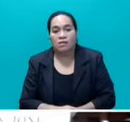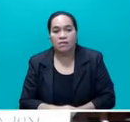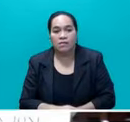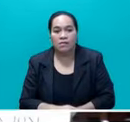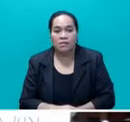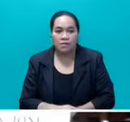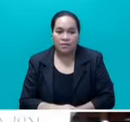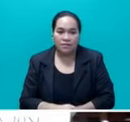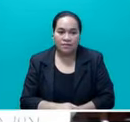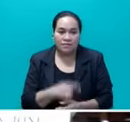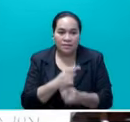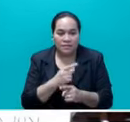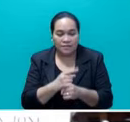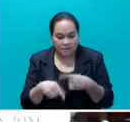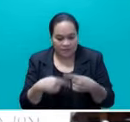the matter of